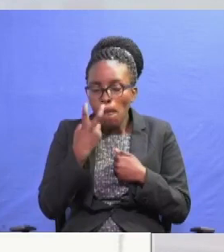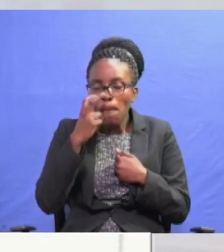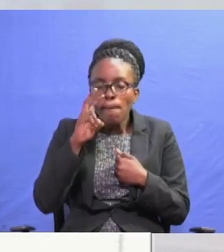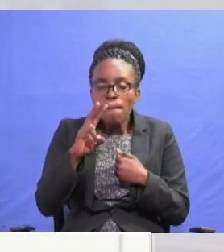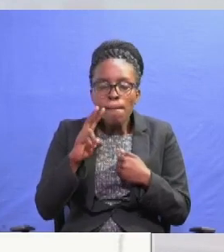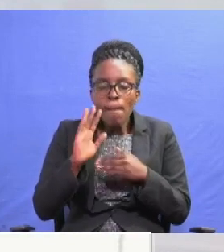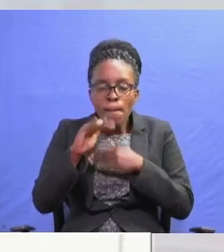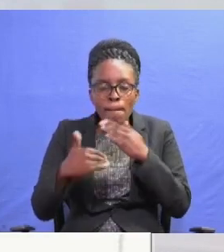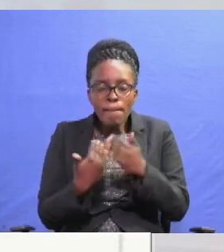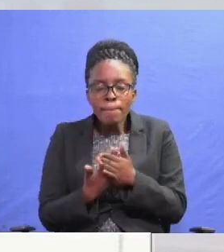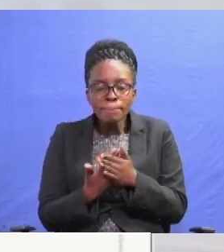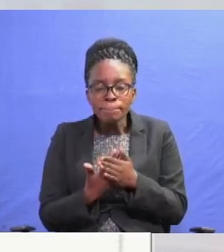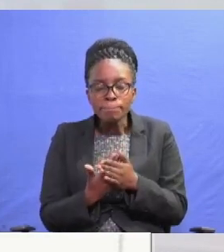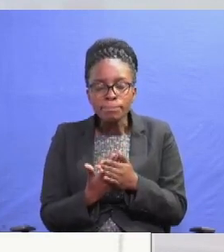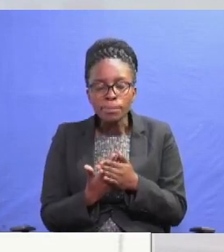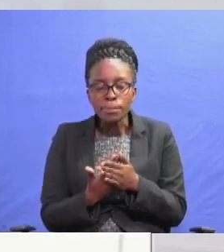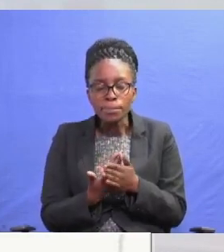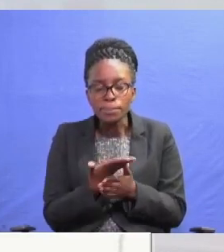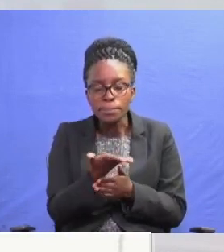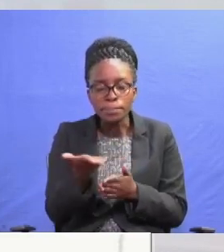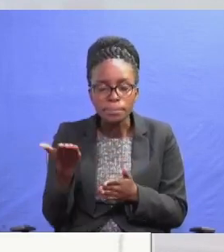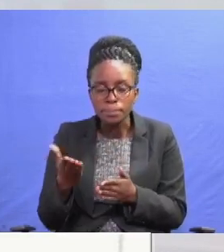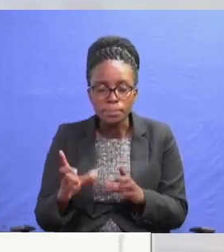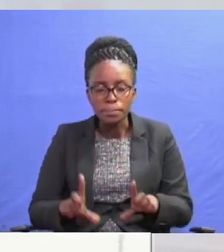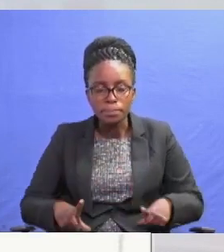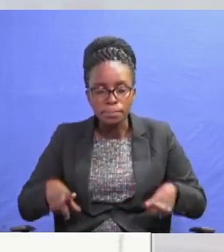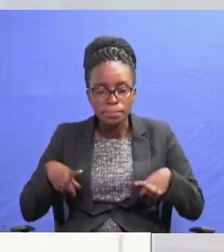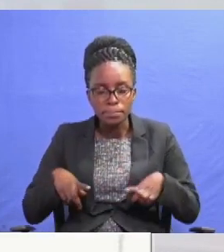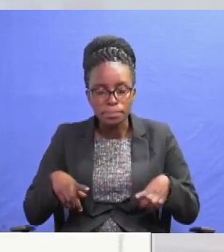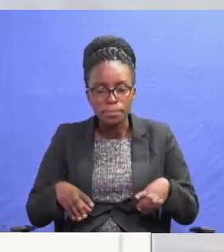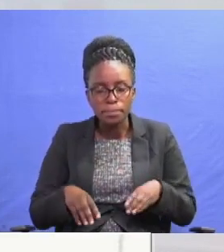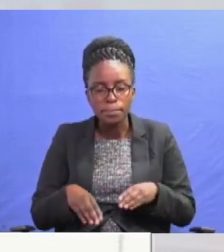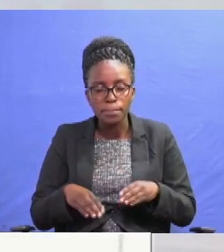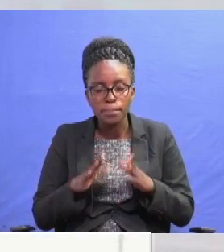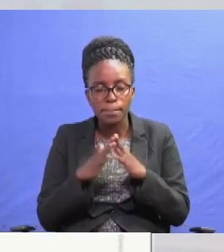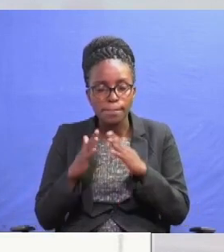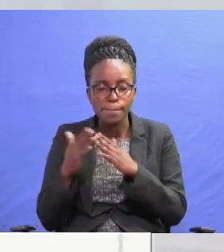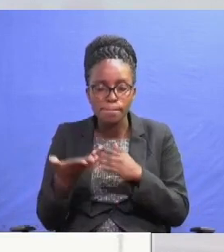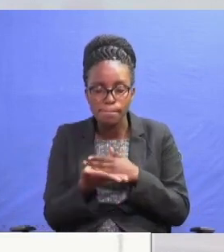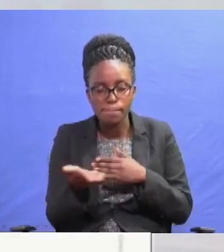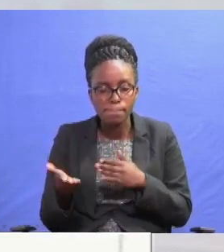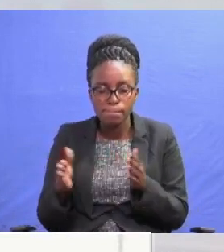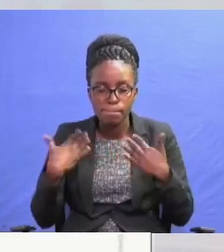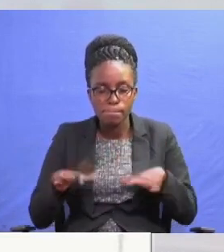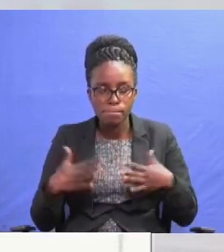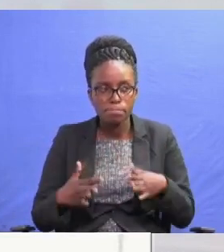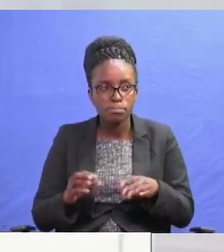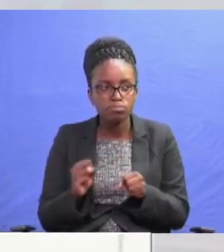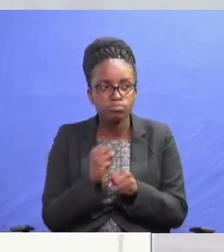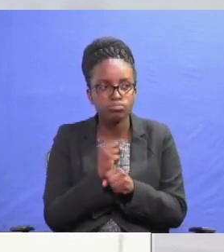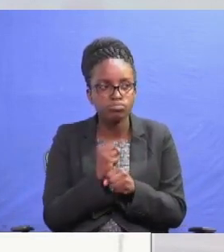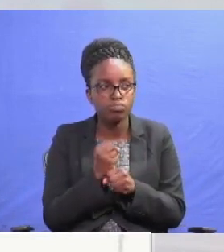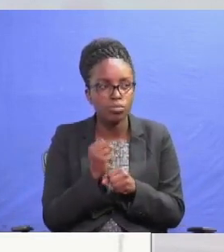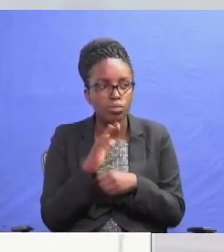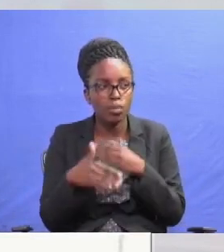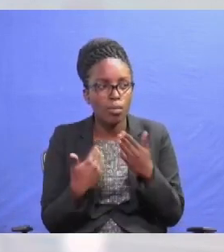the situation and the impact that it has to the livelihood of people, then the story about the Mai Mai tragedy